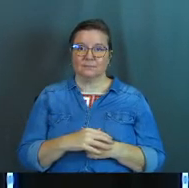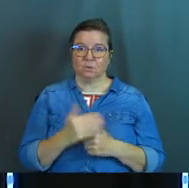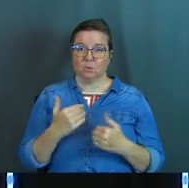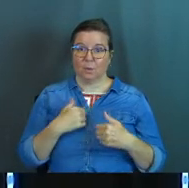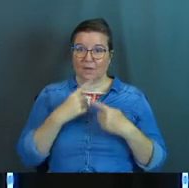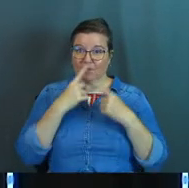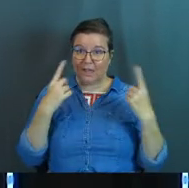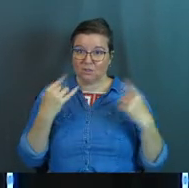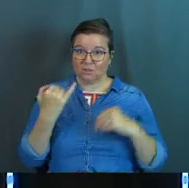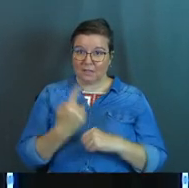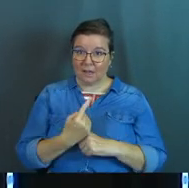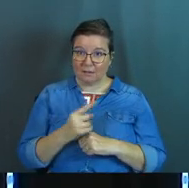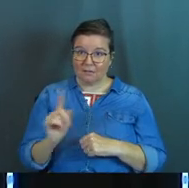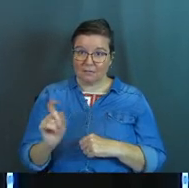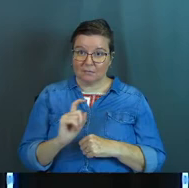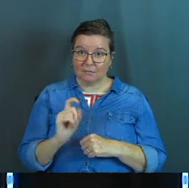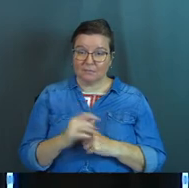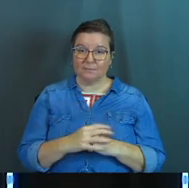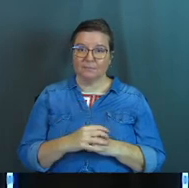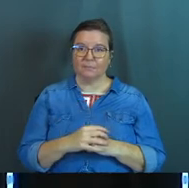Do you have allergies today?